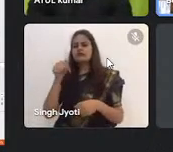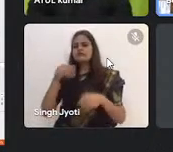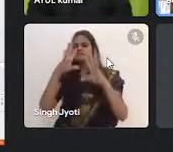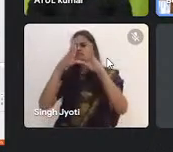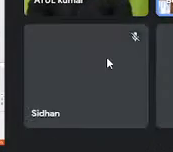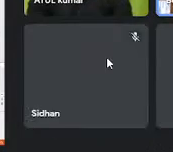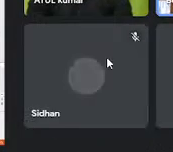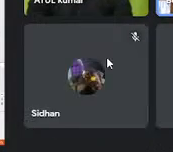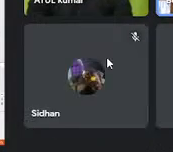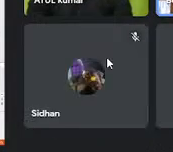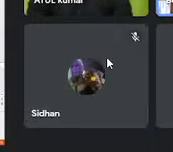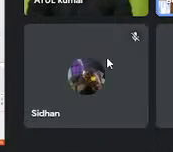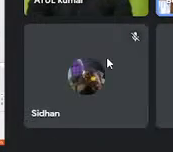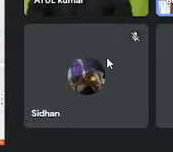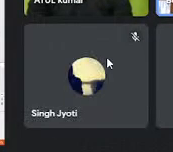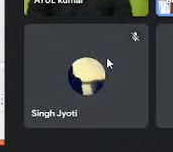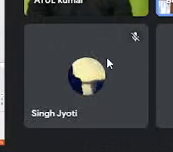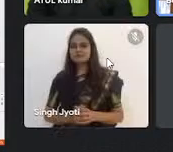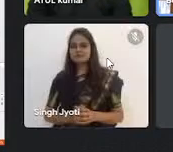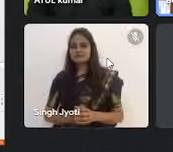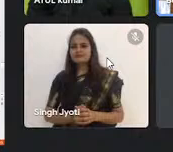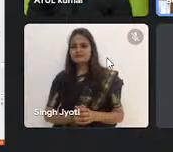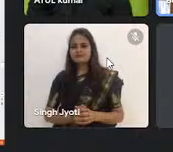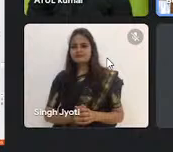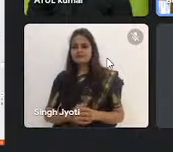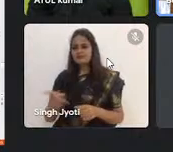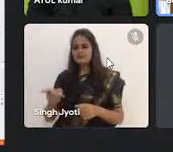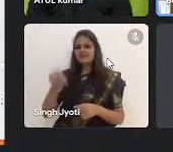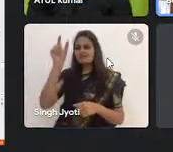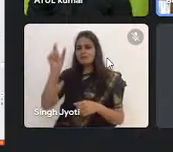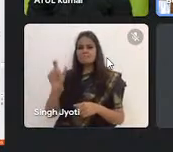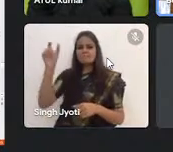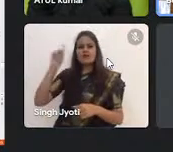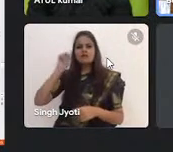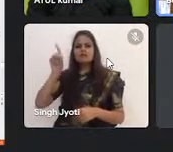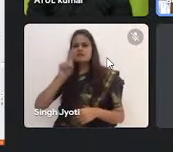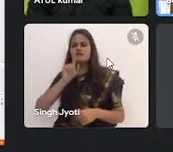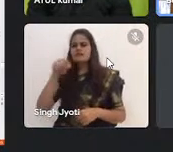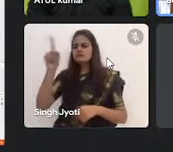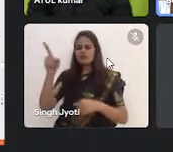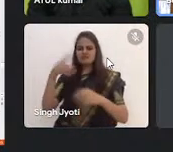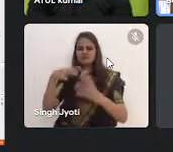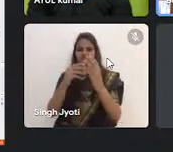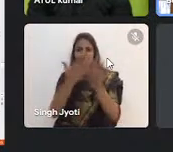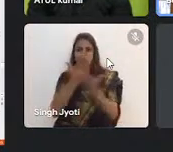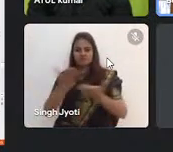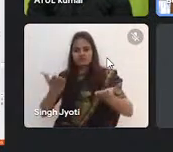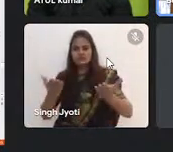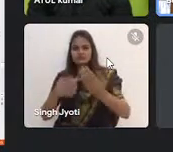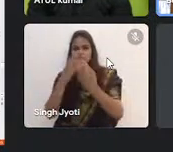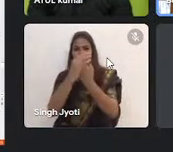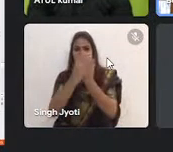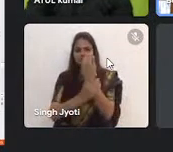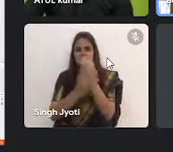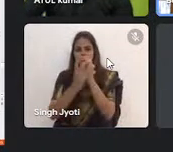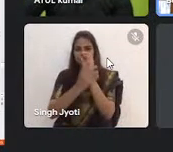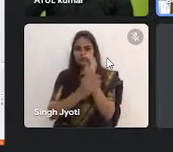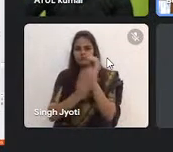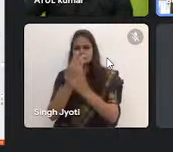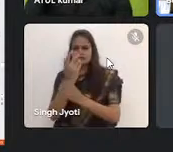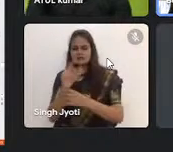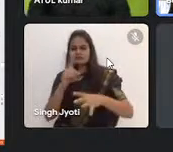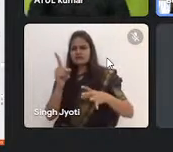deaf people would actually be interested in putting on all of this equipment in order to communicate with